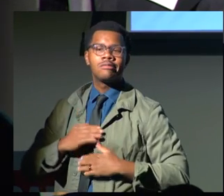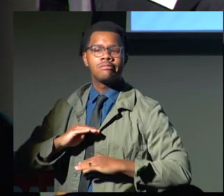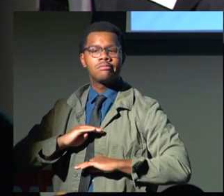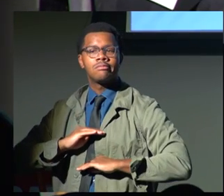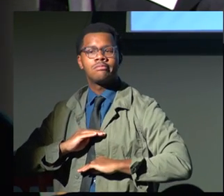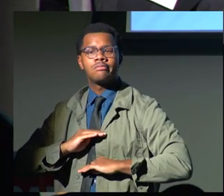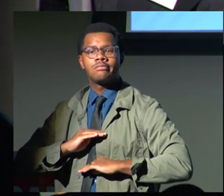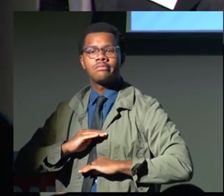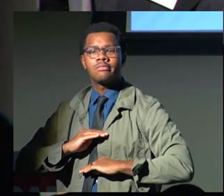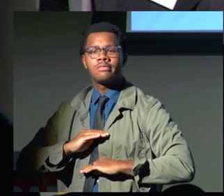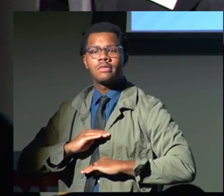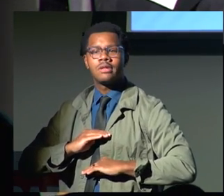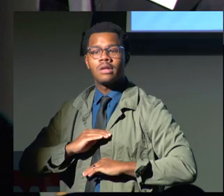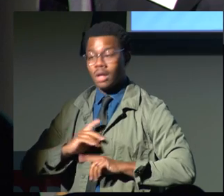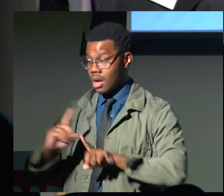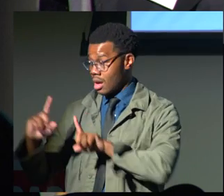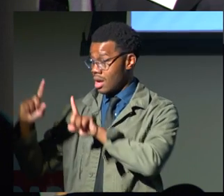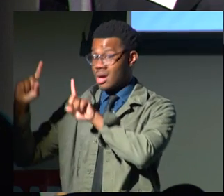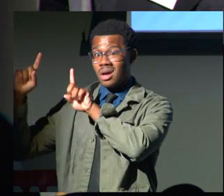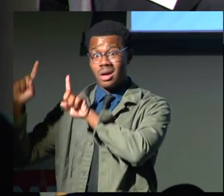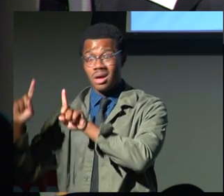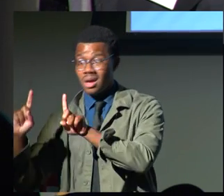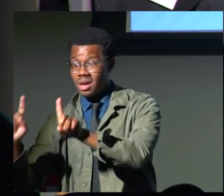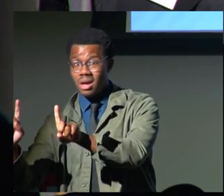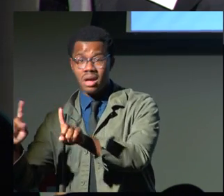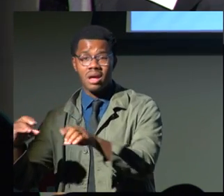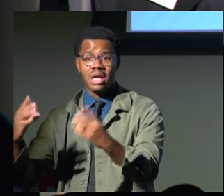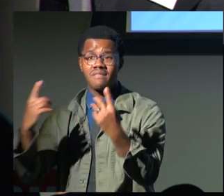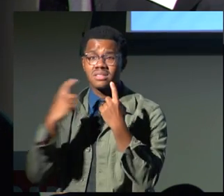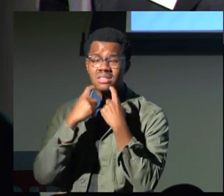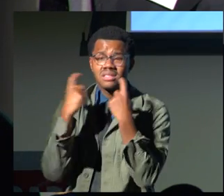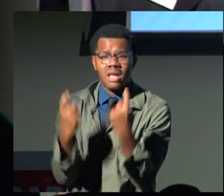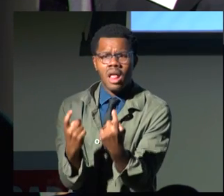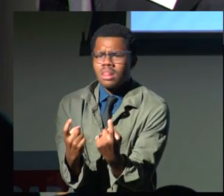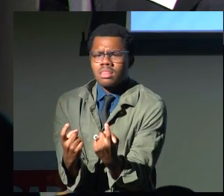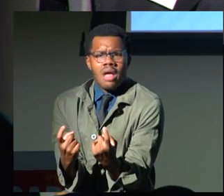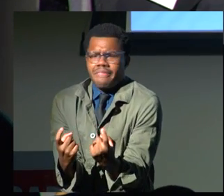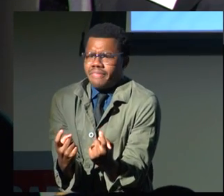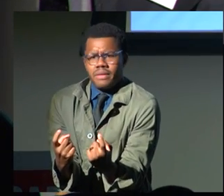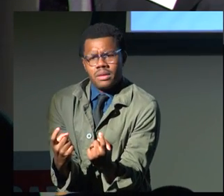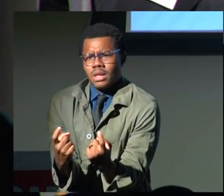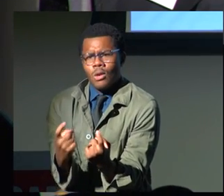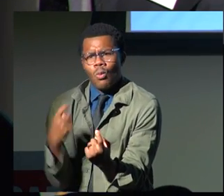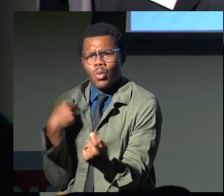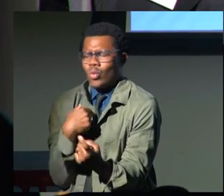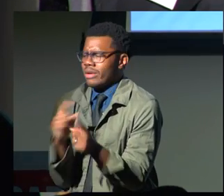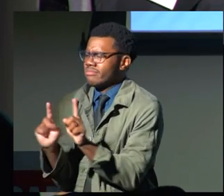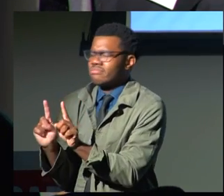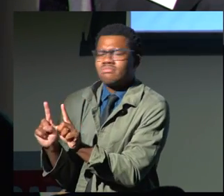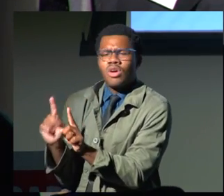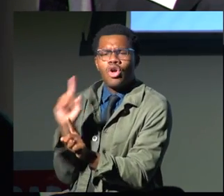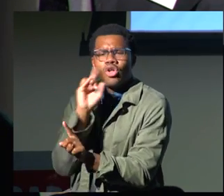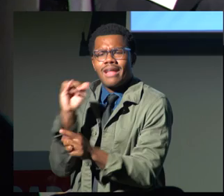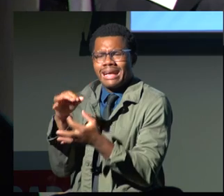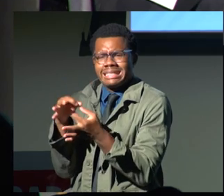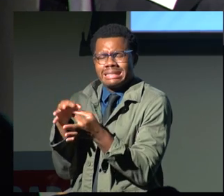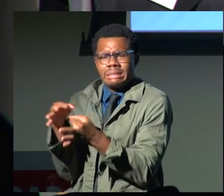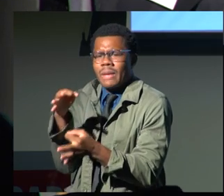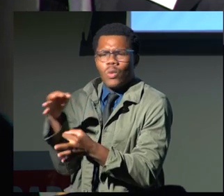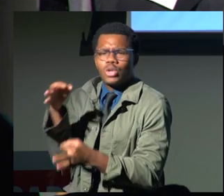don't cause one red cent, because we're just together in a different kind of spiritual place. Mm-hmm, mm-hmm. See what I'm saying?